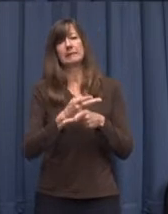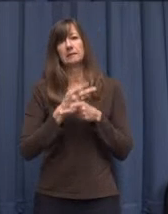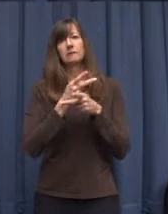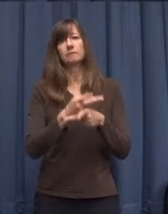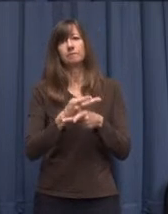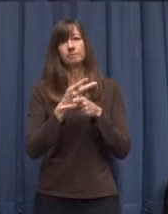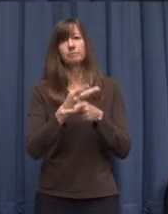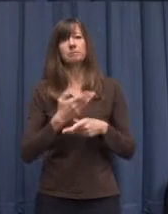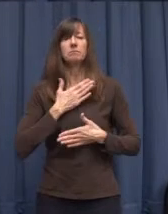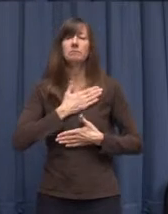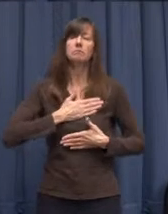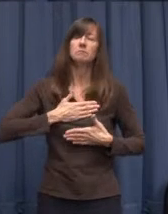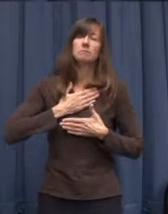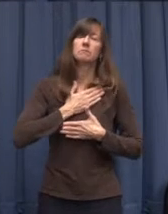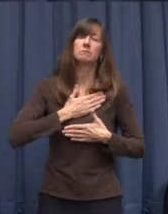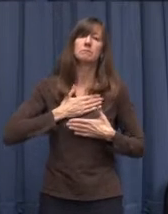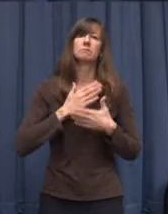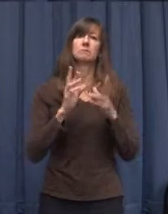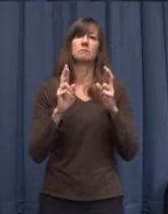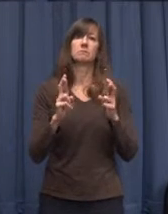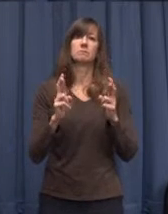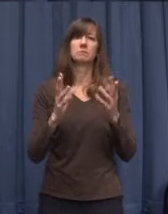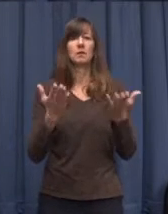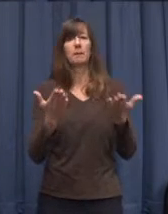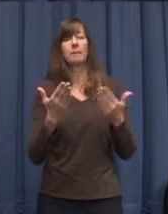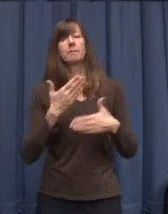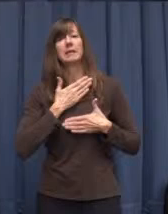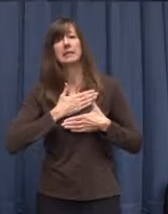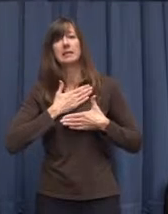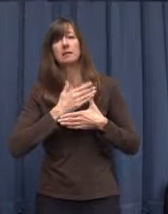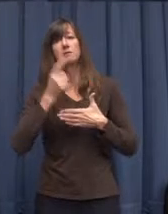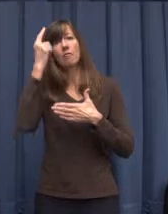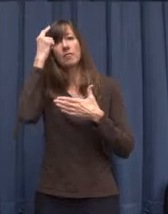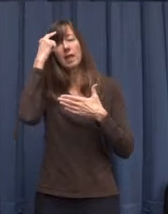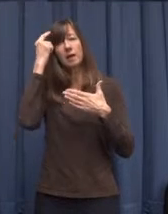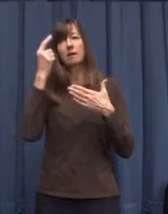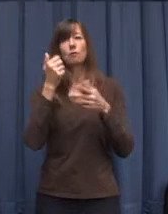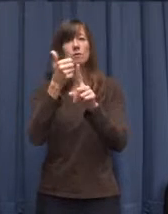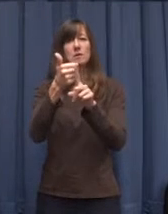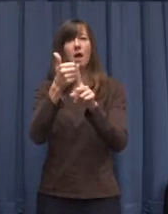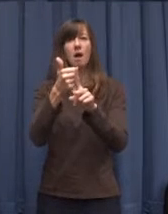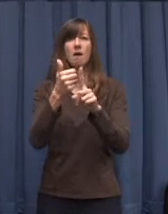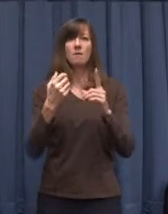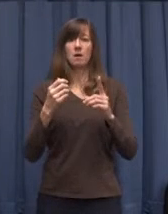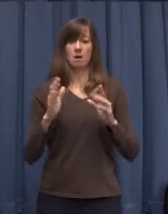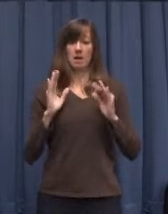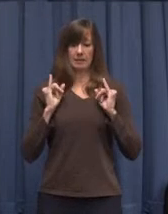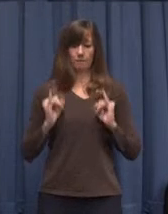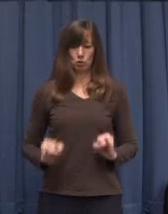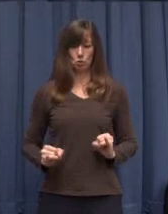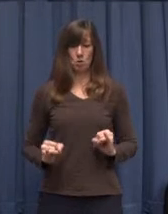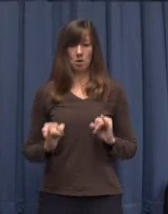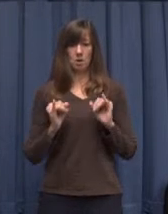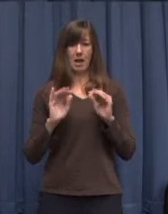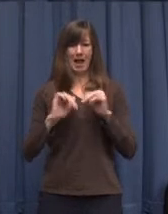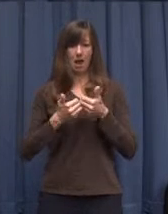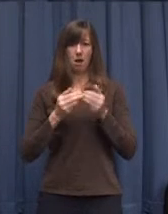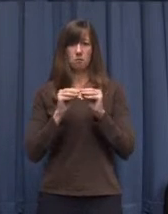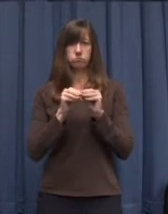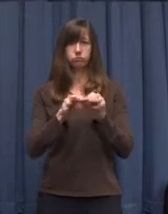please think more broadly about your role in stopping this and